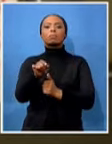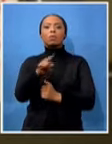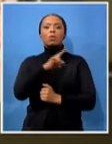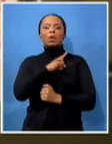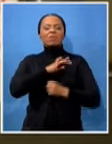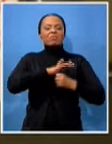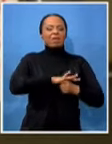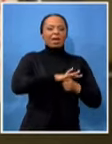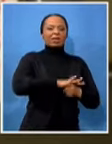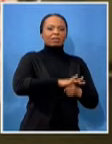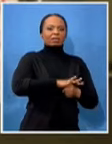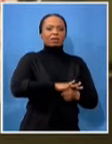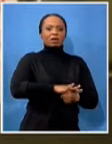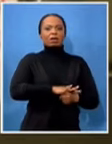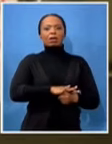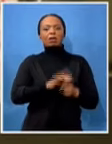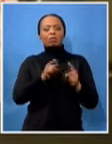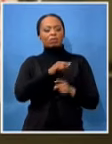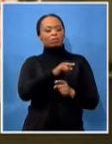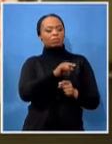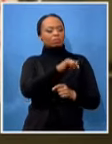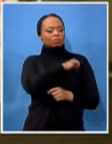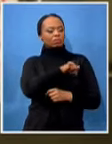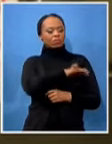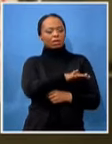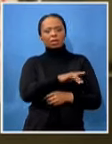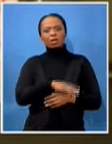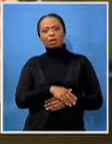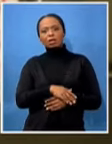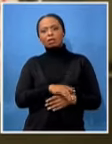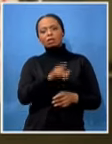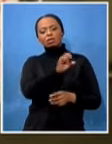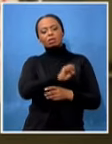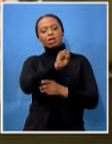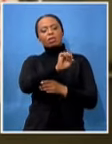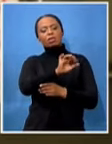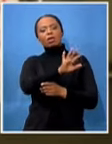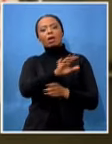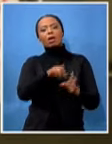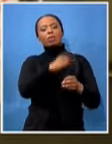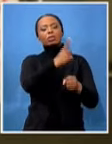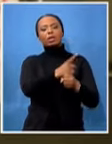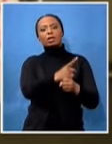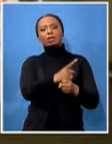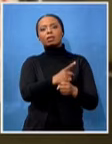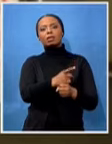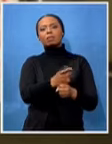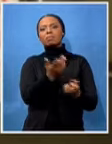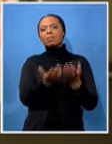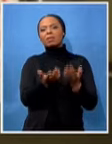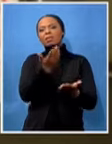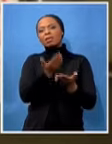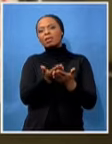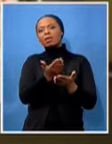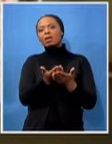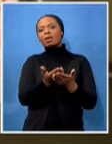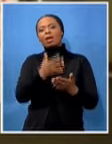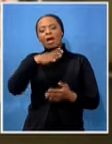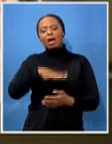of Gauteng. And it might extend to even the side of West Rand and the side of